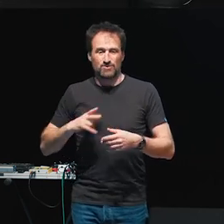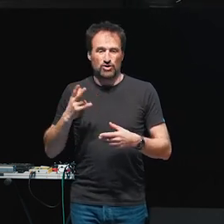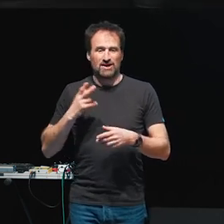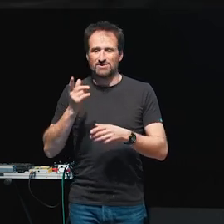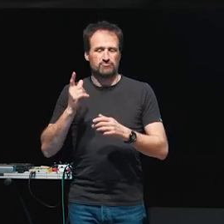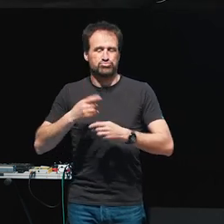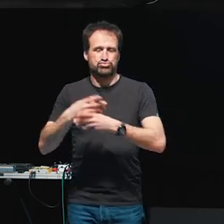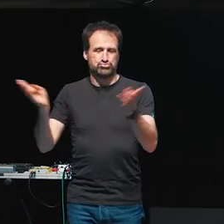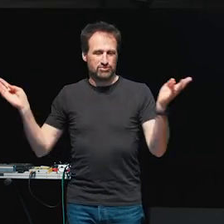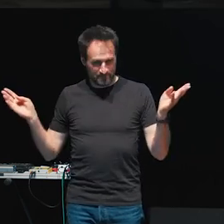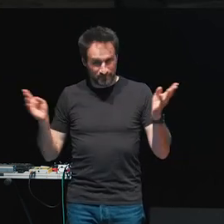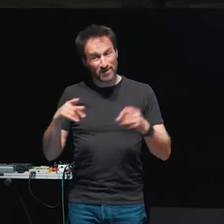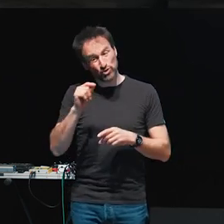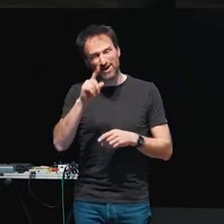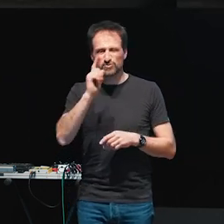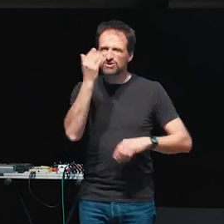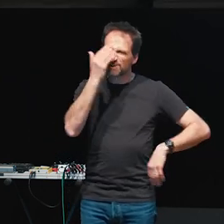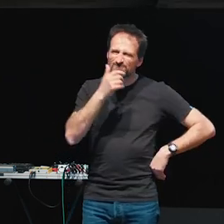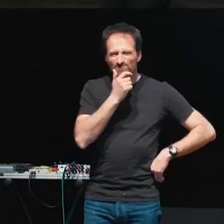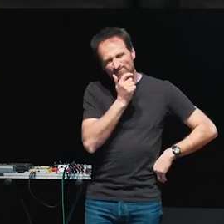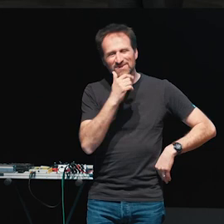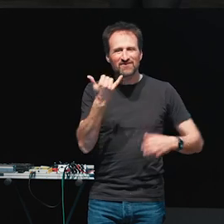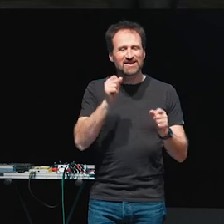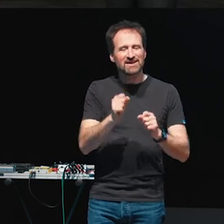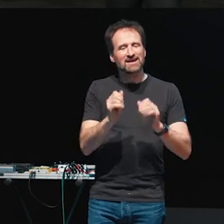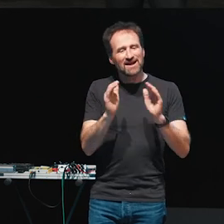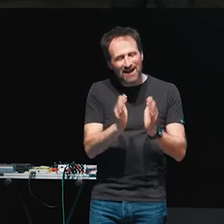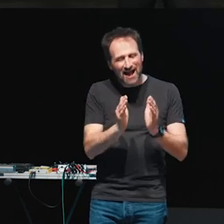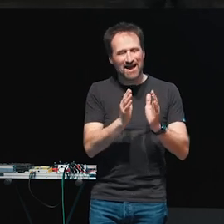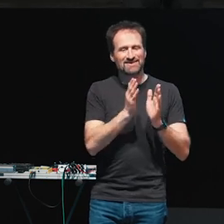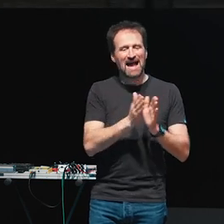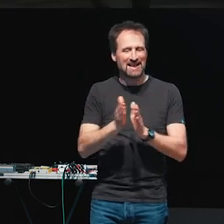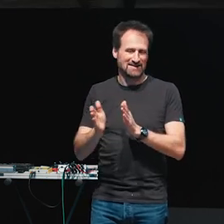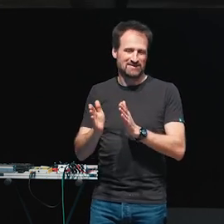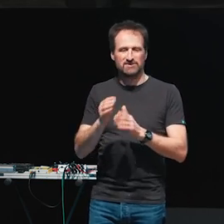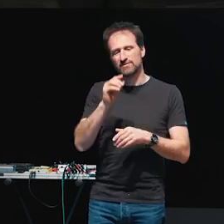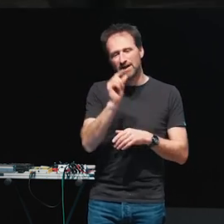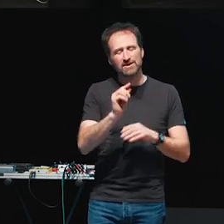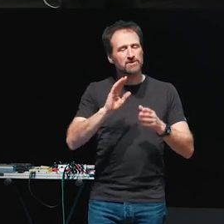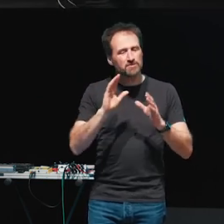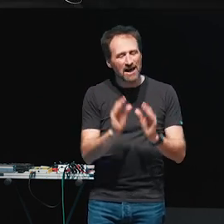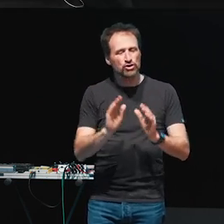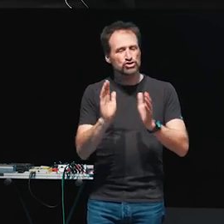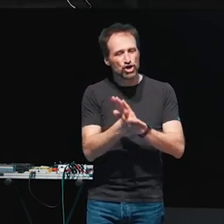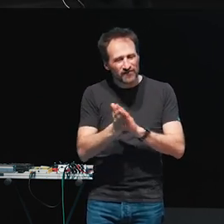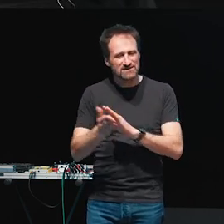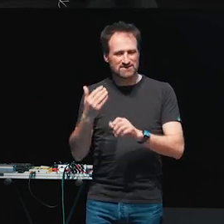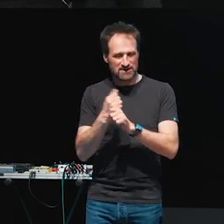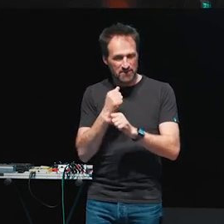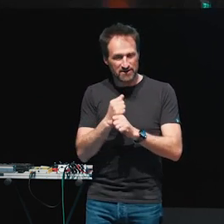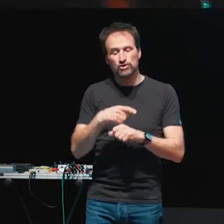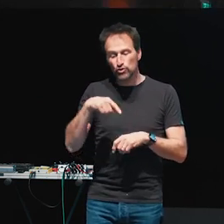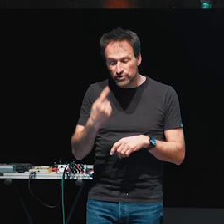it into smaller pieces, into smaller microservices, and you work with that. And then you can work with Node.js, of course. So monolithic versus